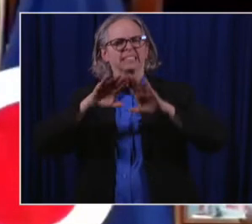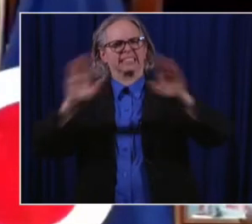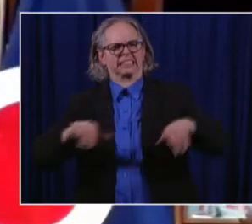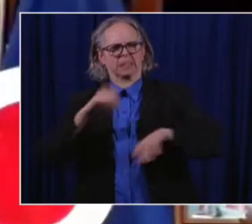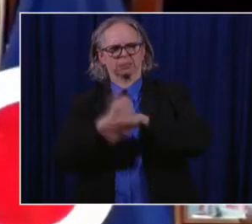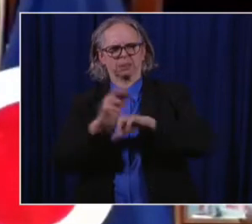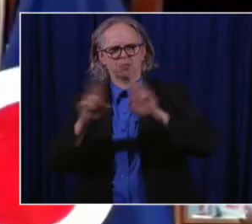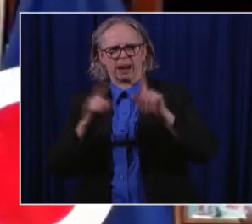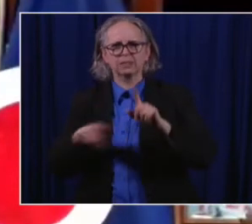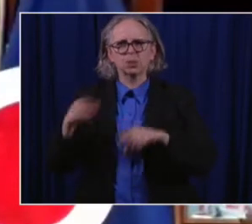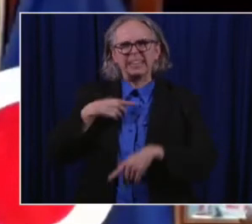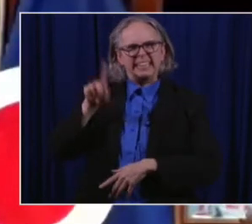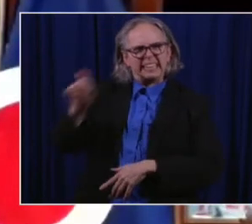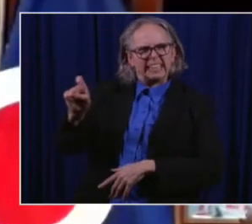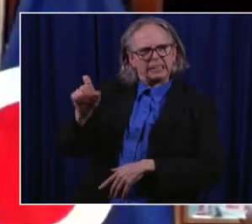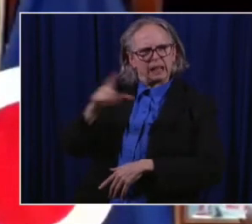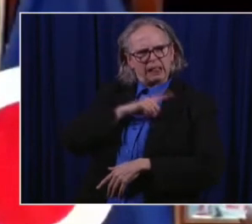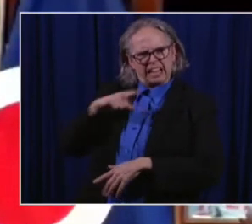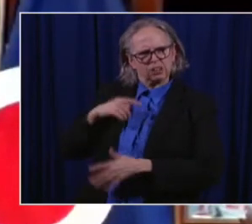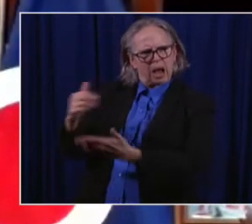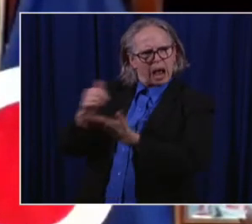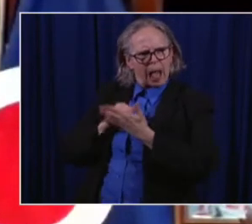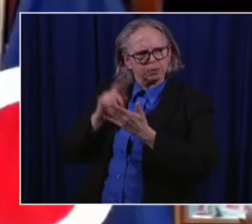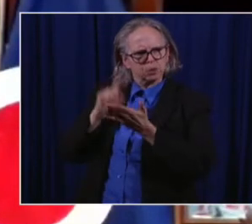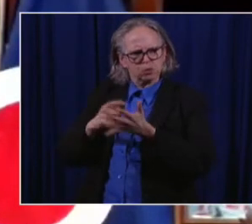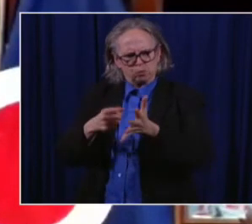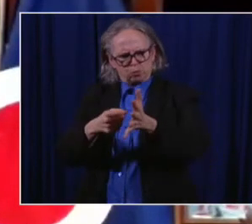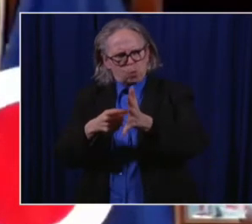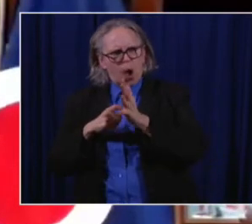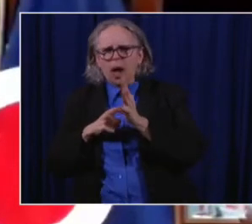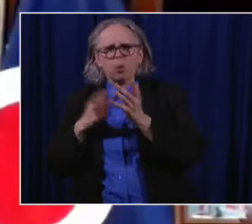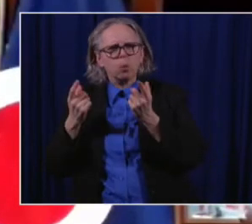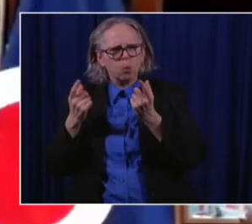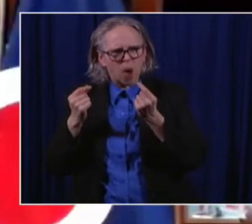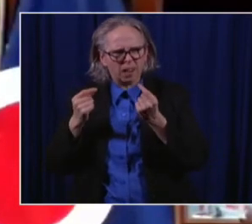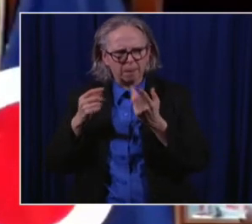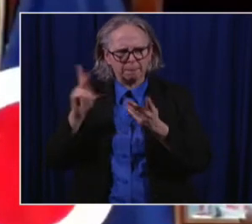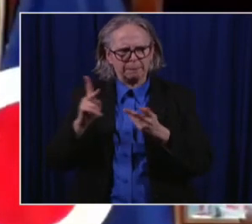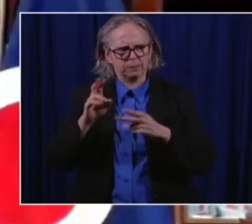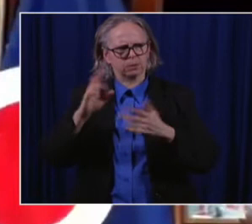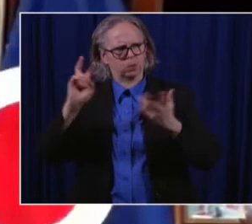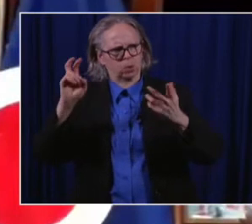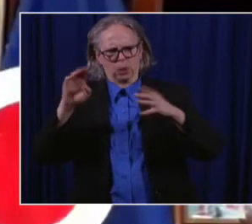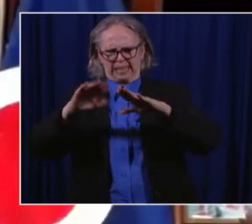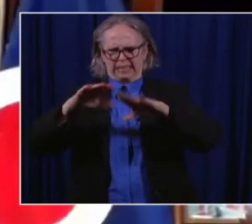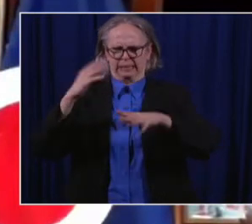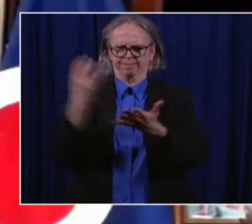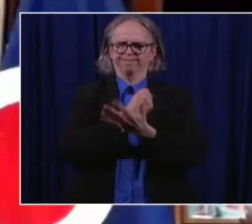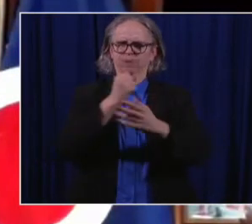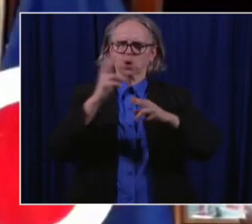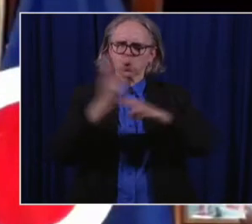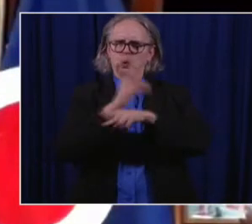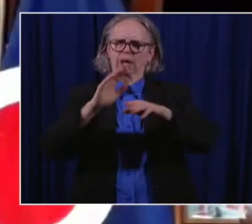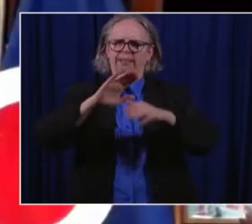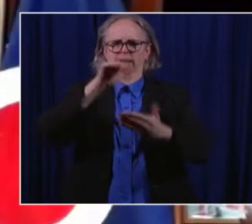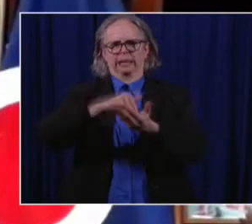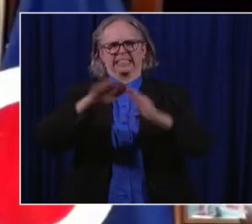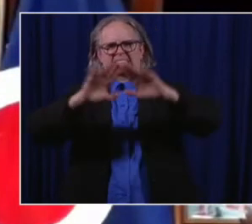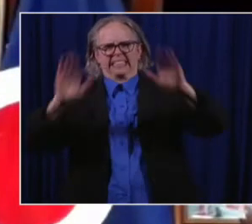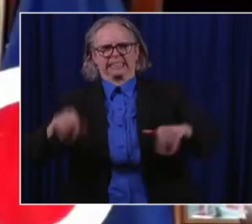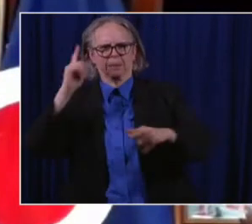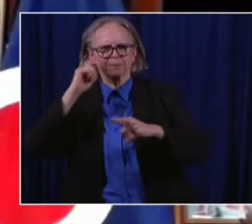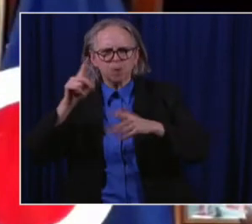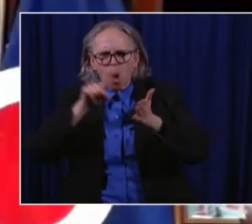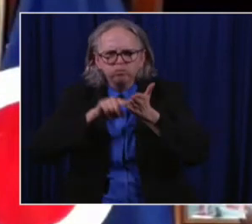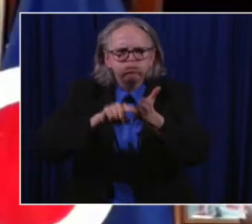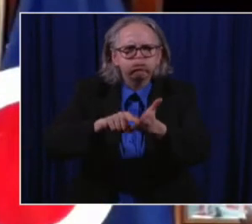or to require that people enter it into the system, but we are taking, pieces of this are moving forward